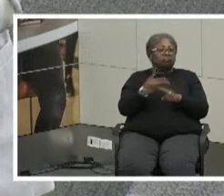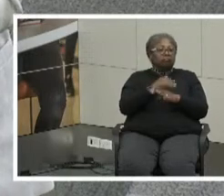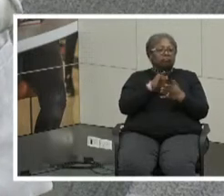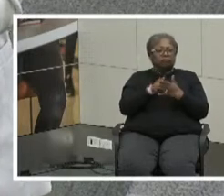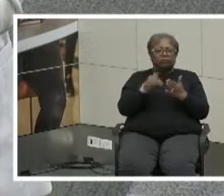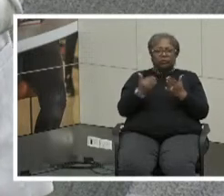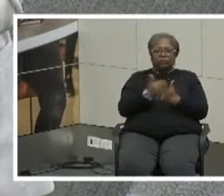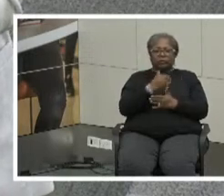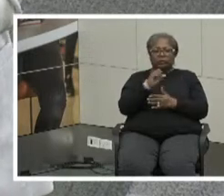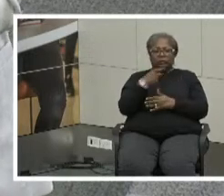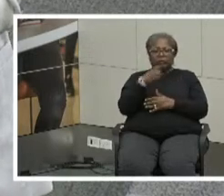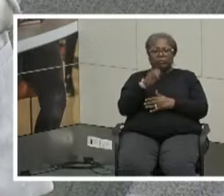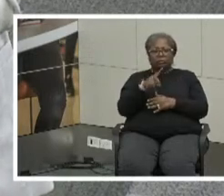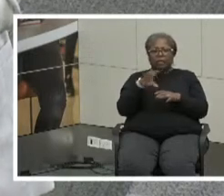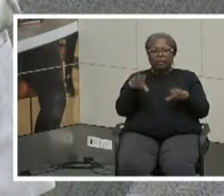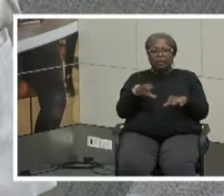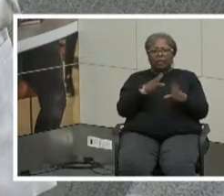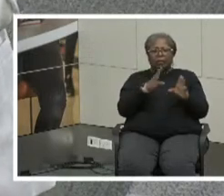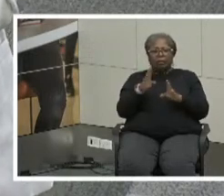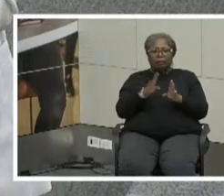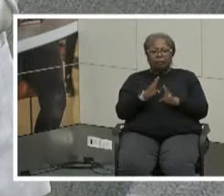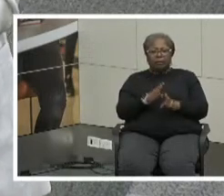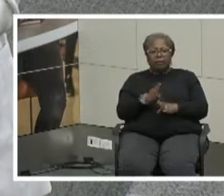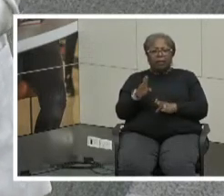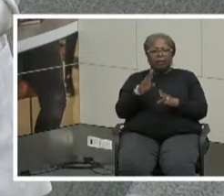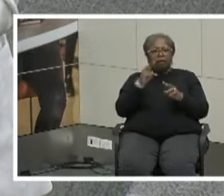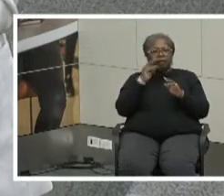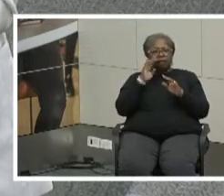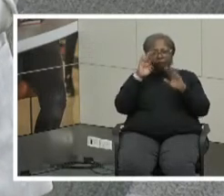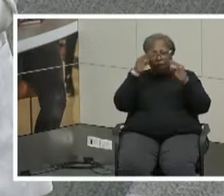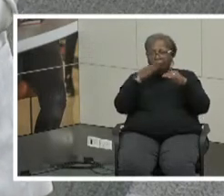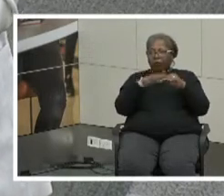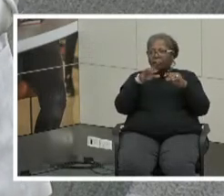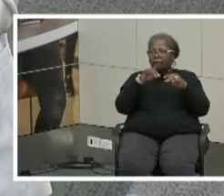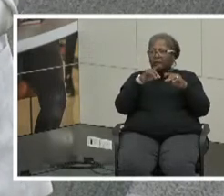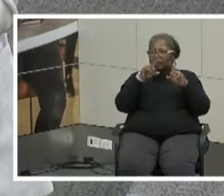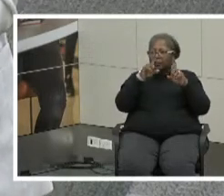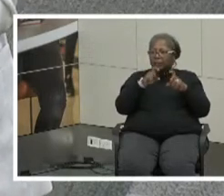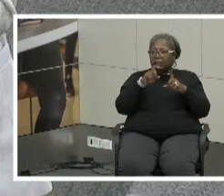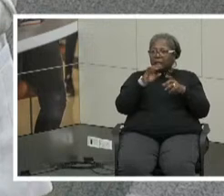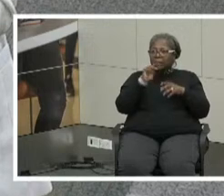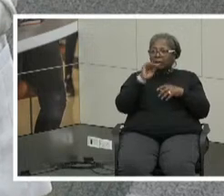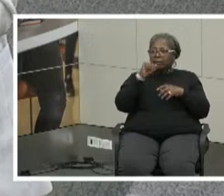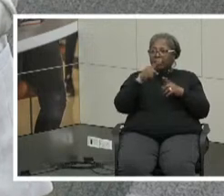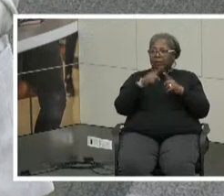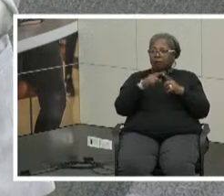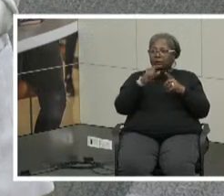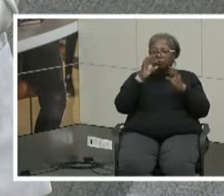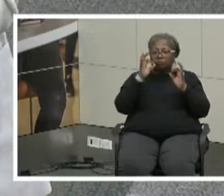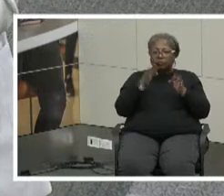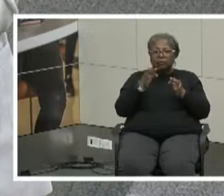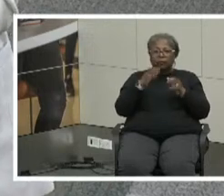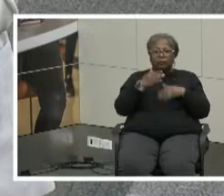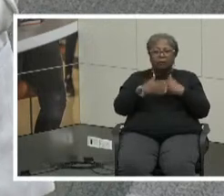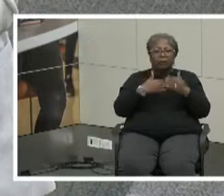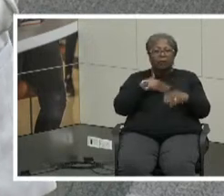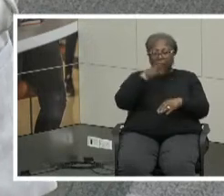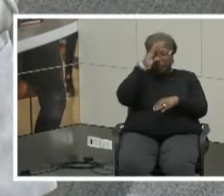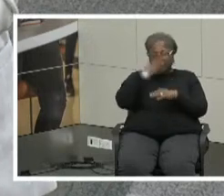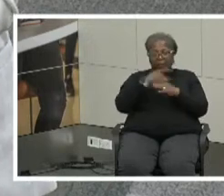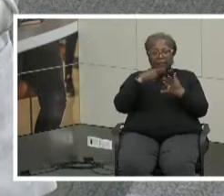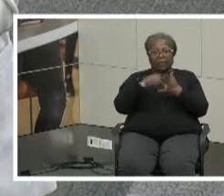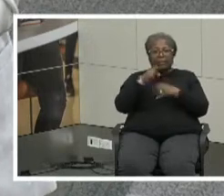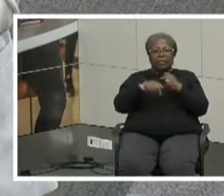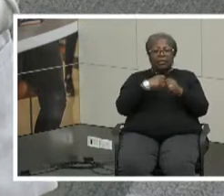this new sped action plan is focused on monitoring test such as the map to determine the progress my son this year